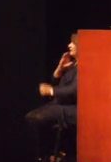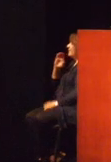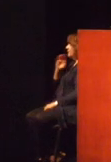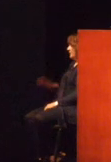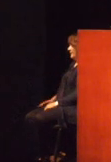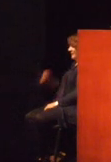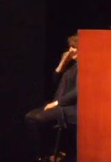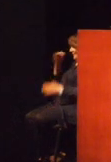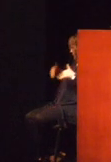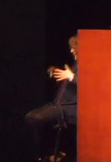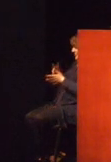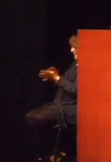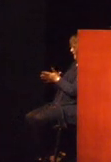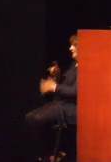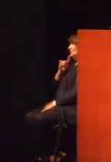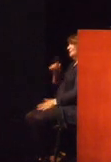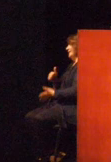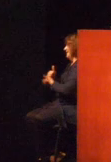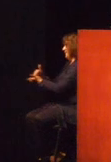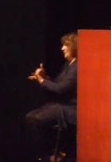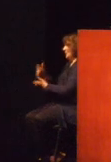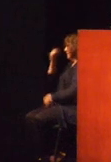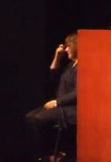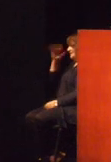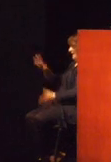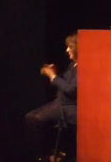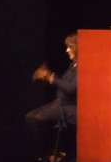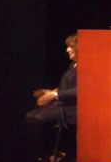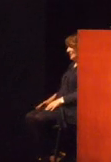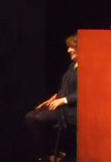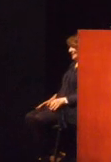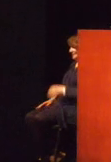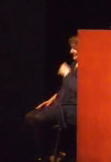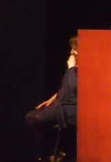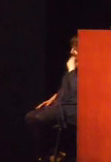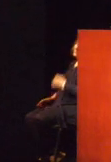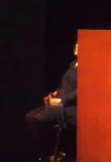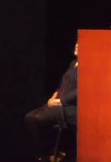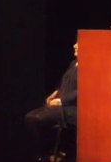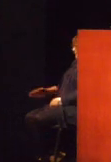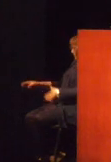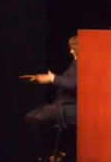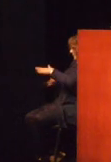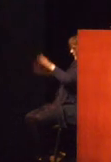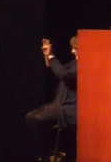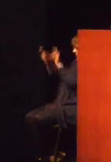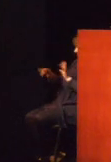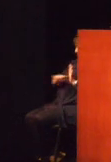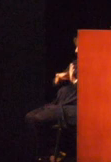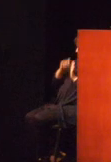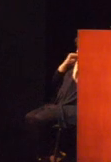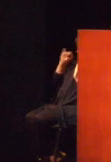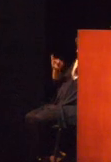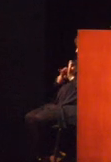read it, it's very useful for understanding, especially our students. So basically the framework goes from negative racial